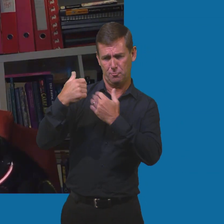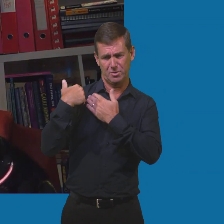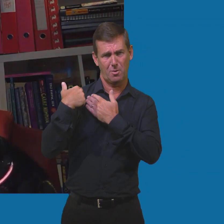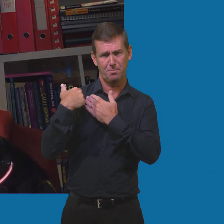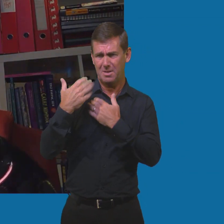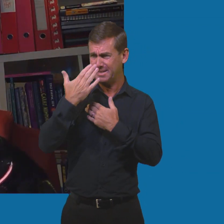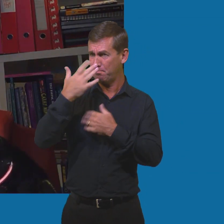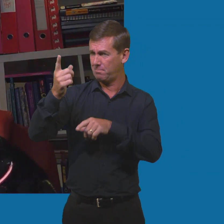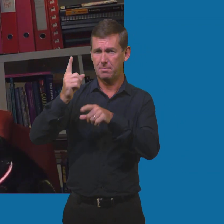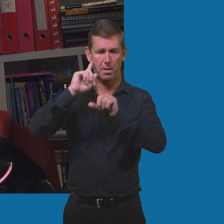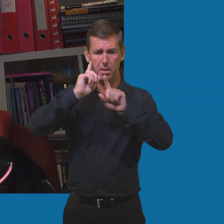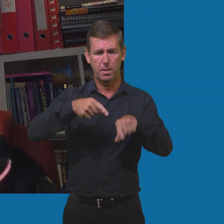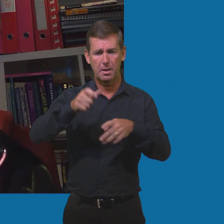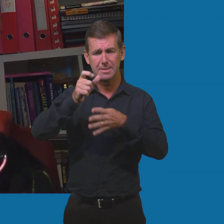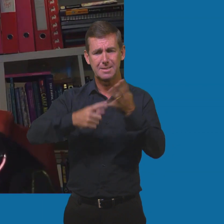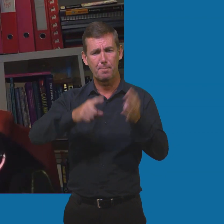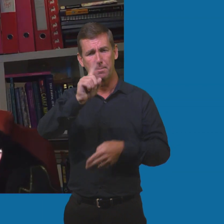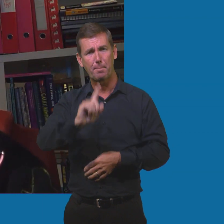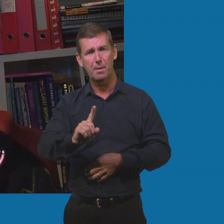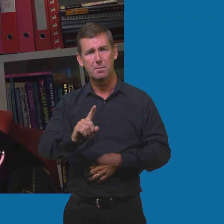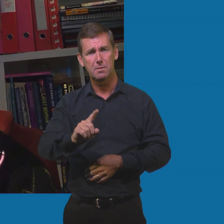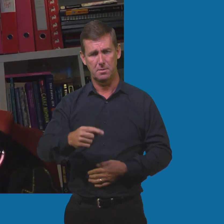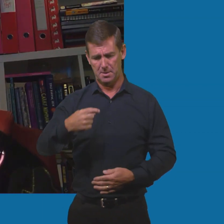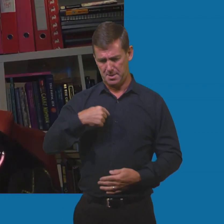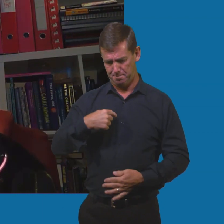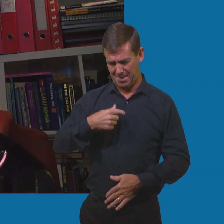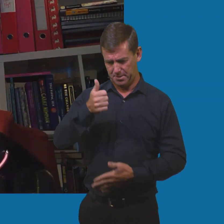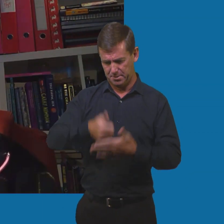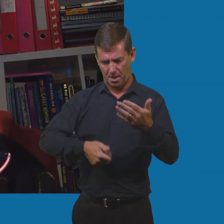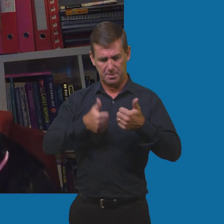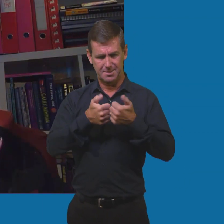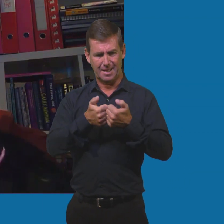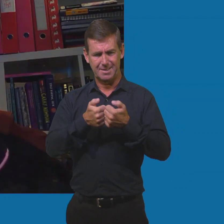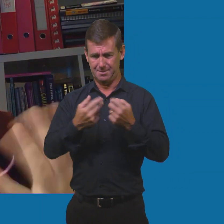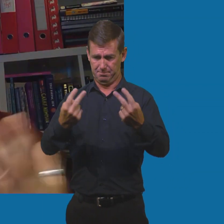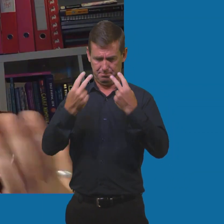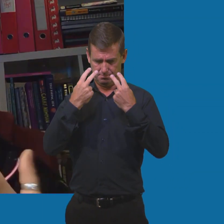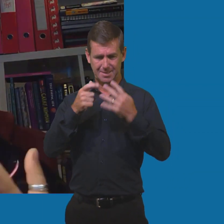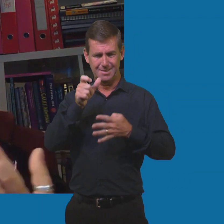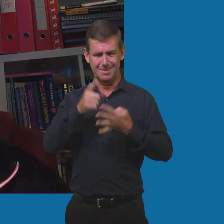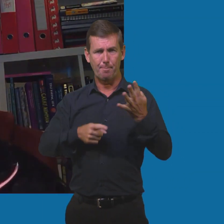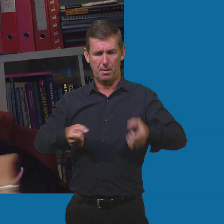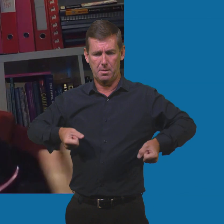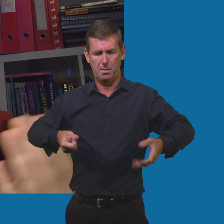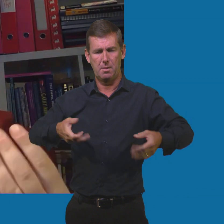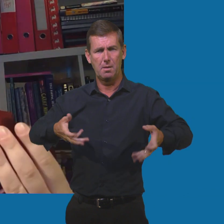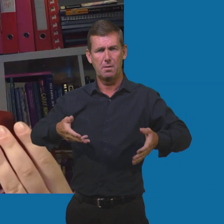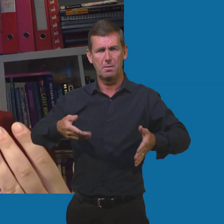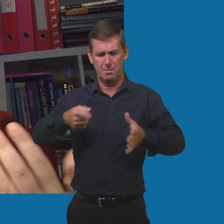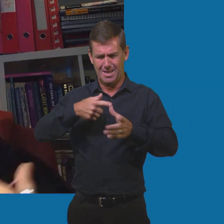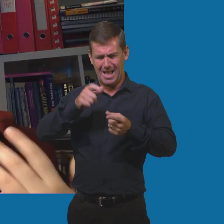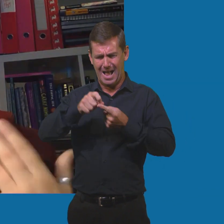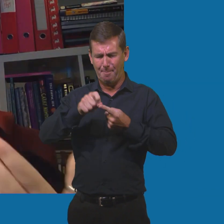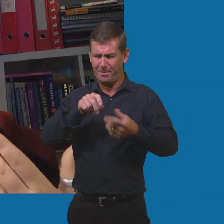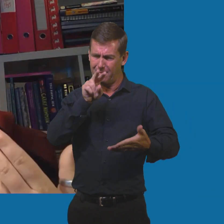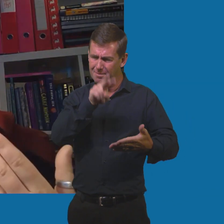the challenges, I know when I started dating as a visibly disabled person, was you had, as you say, all of these apps that didn't seem to have any disability